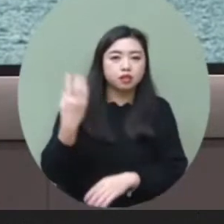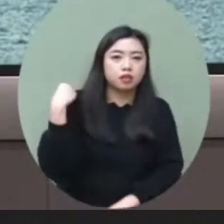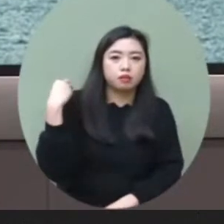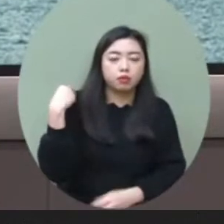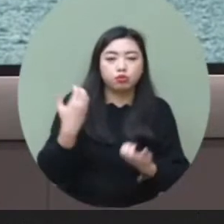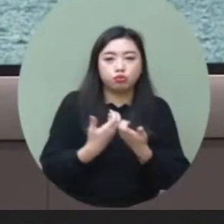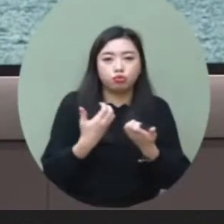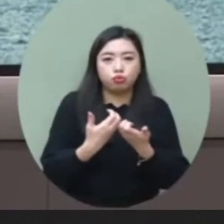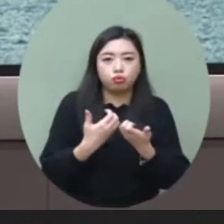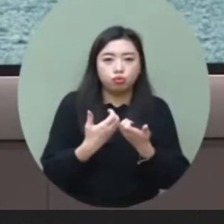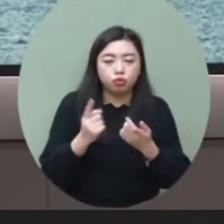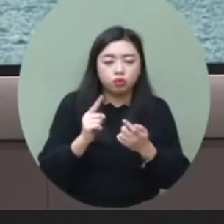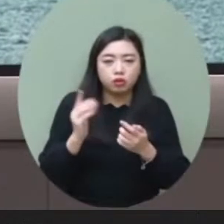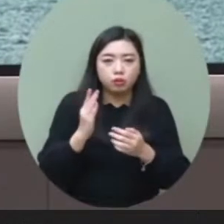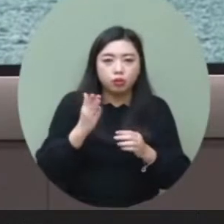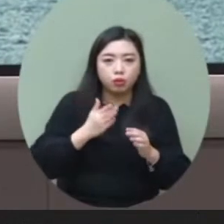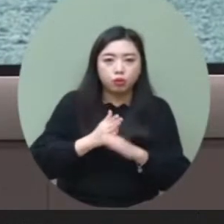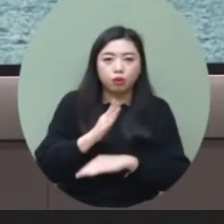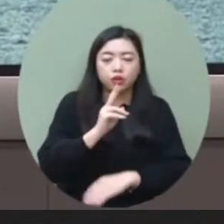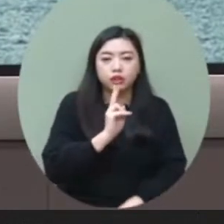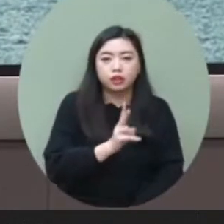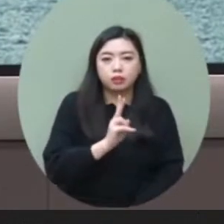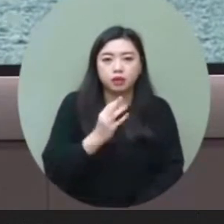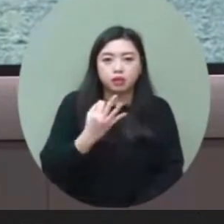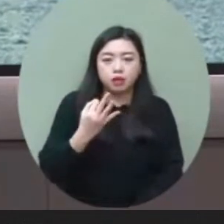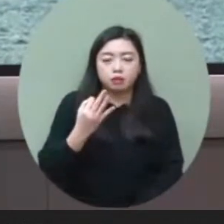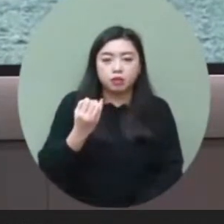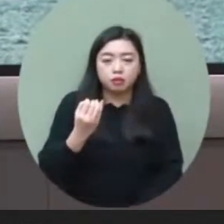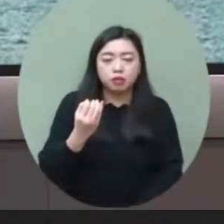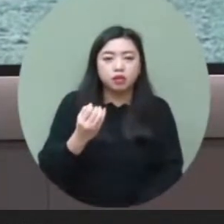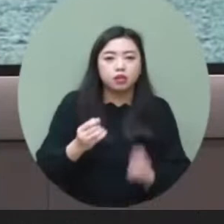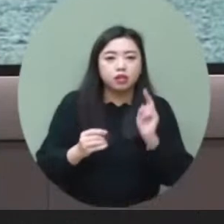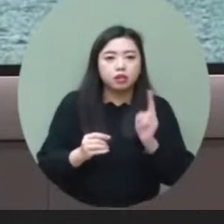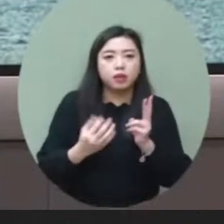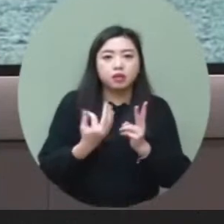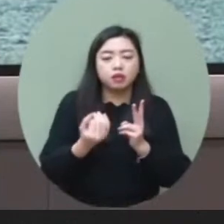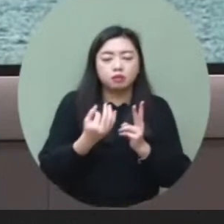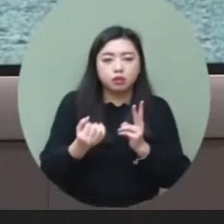than 300 such care homes. As of yesterday,